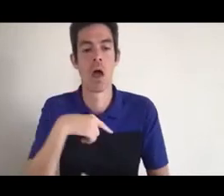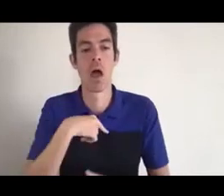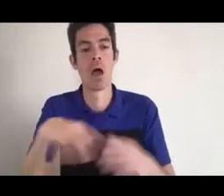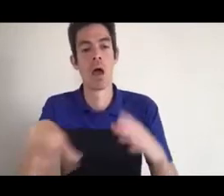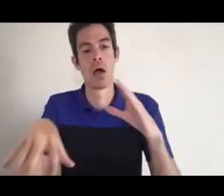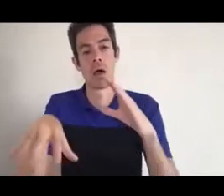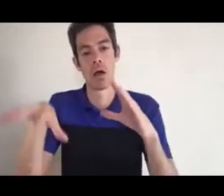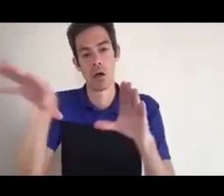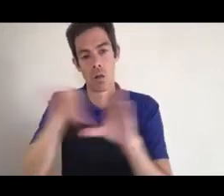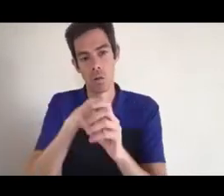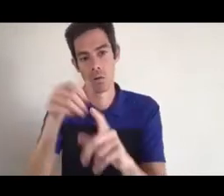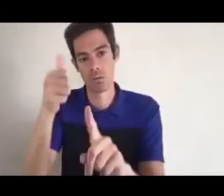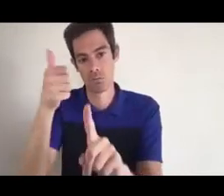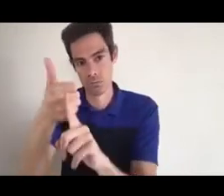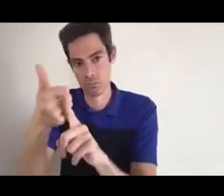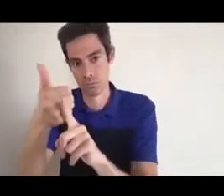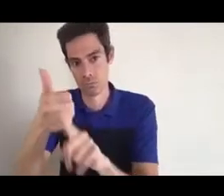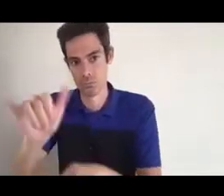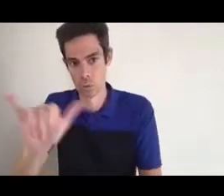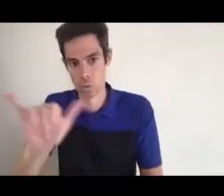want to focus on some of the different